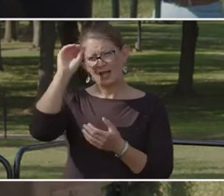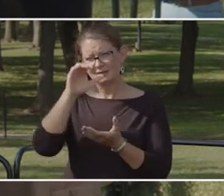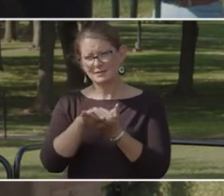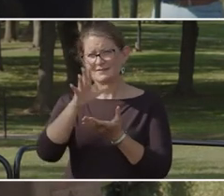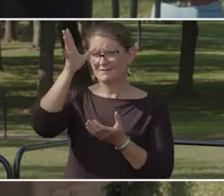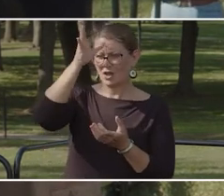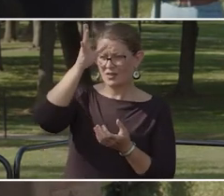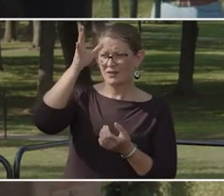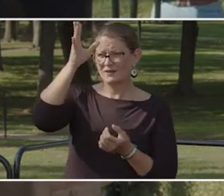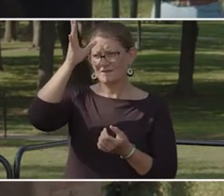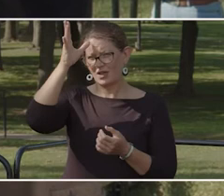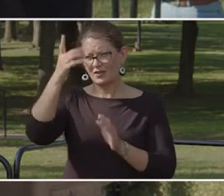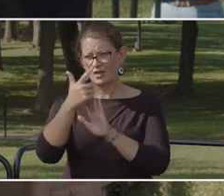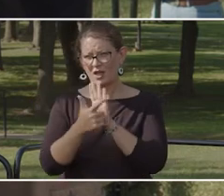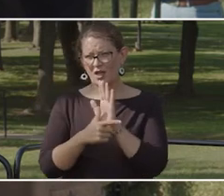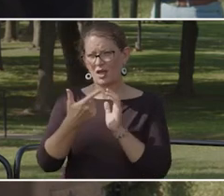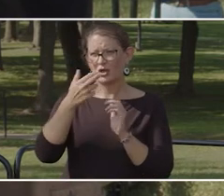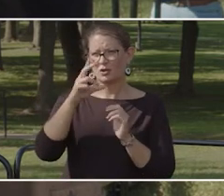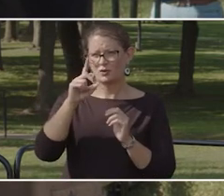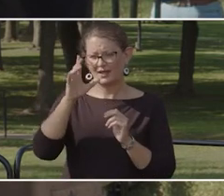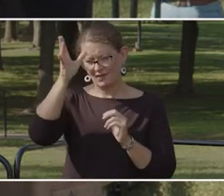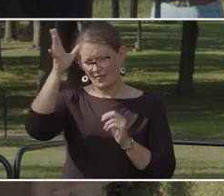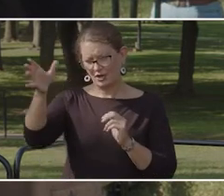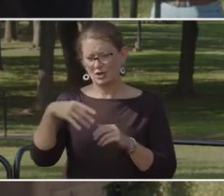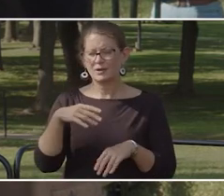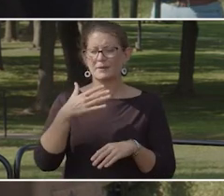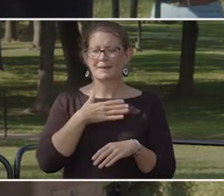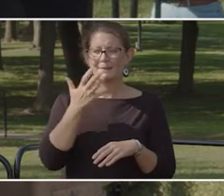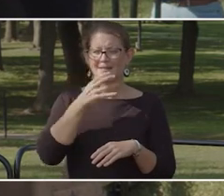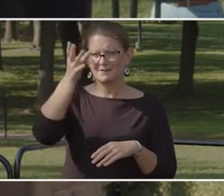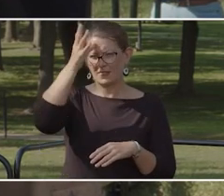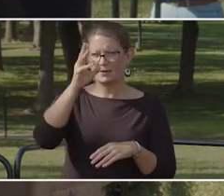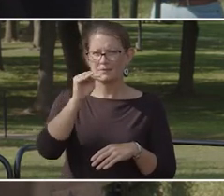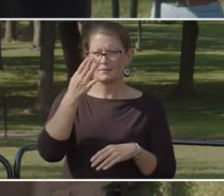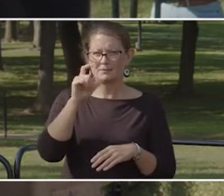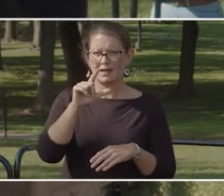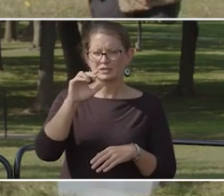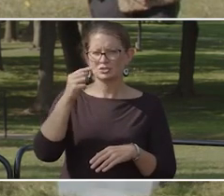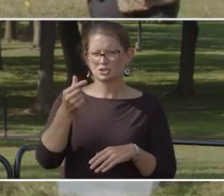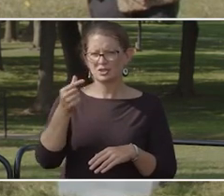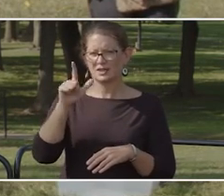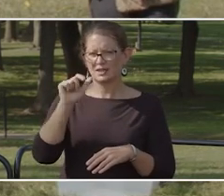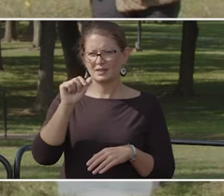father-in-law, and grandfather, my amazing father, Michael G. Nigerian.